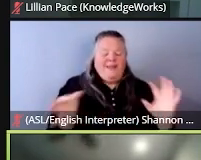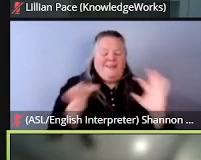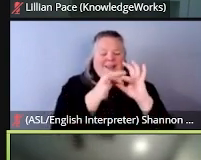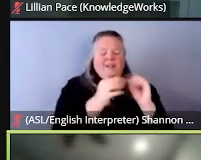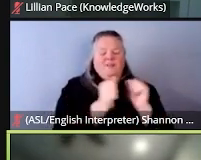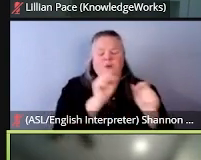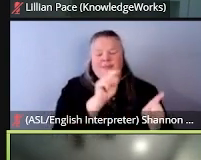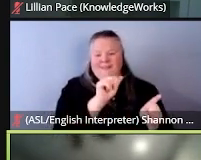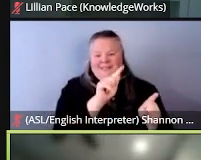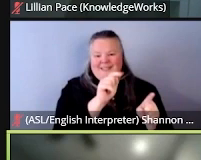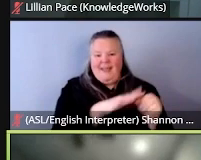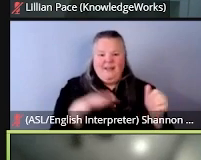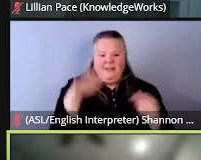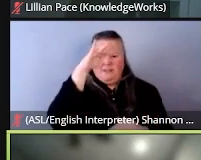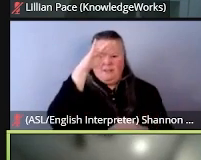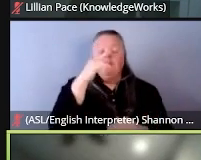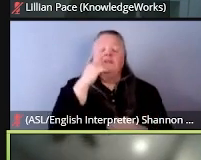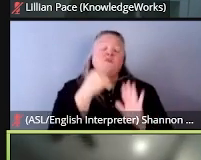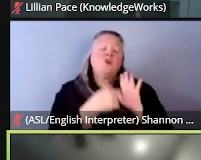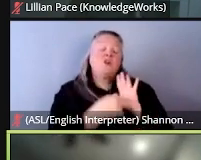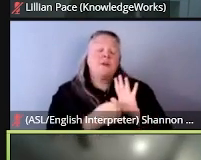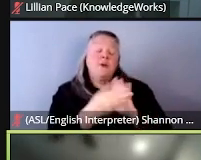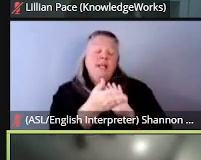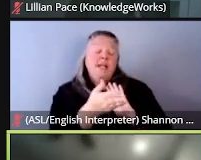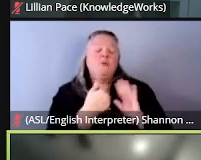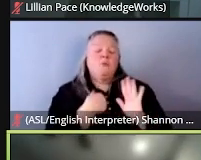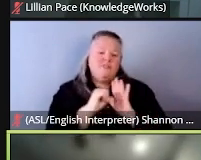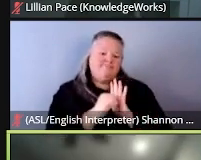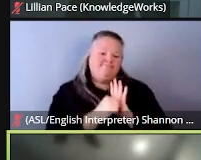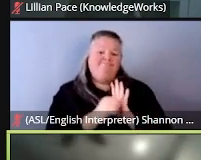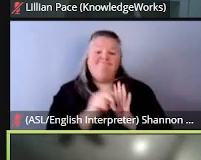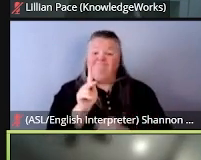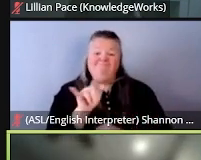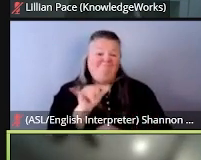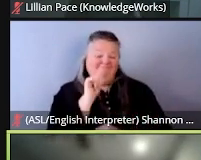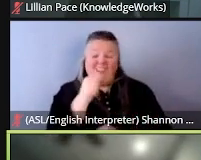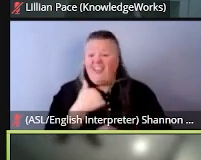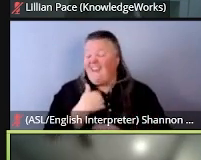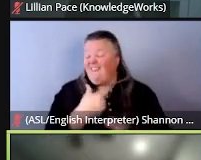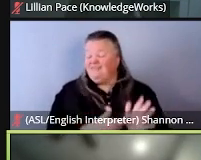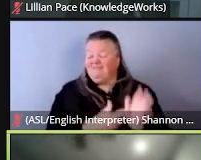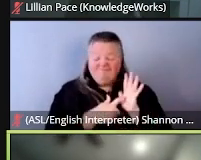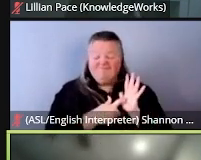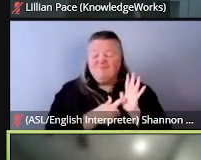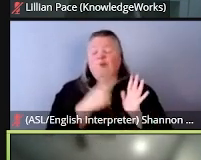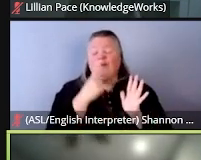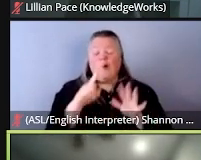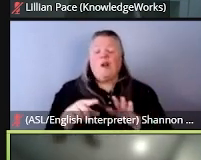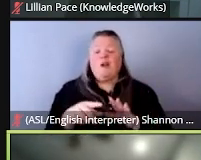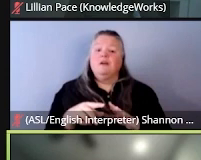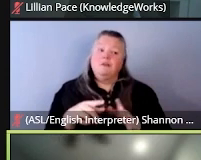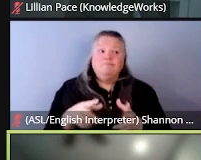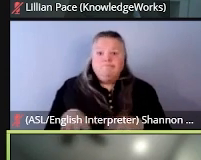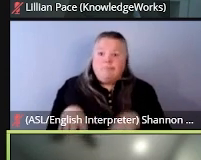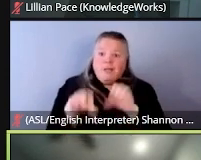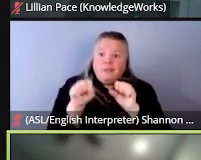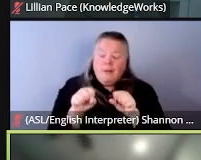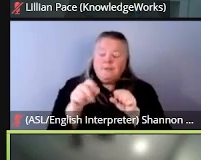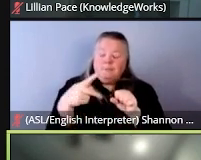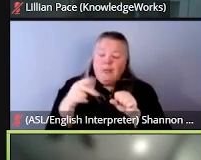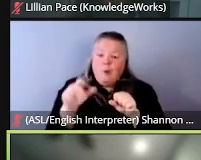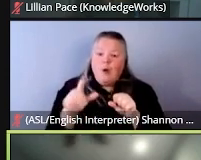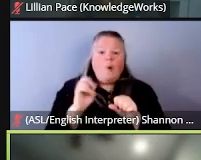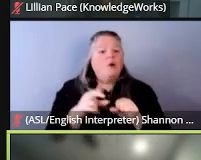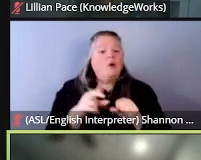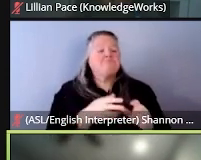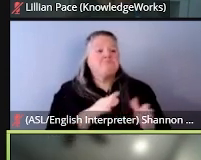on in Kentucky. For example, we really highlighted that Kentucky doesn't currently have anything requiring adoption of a portrait or preventing anyone from doing so,